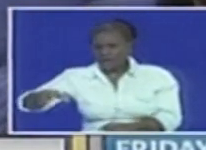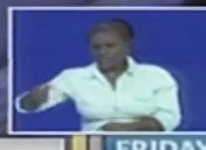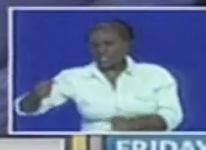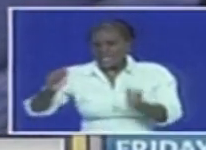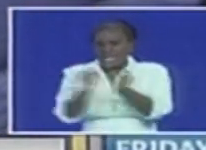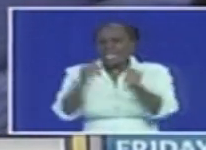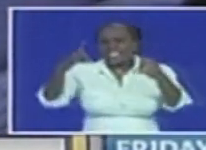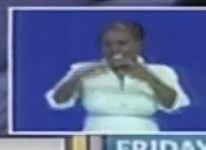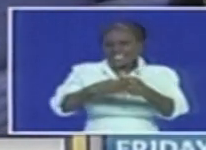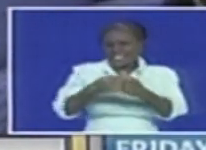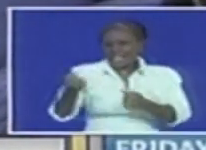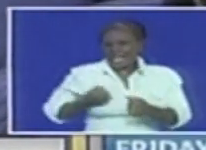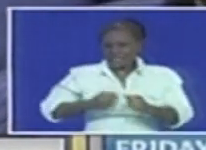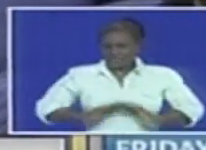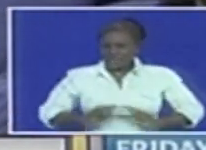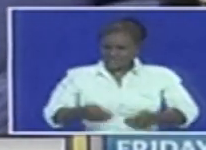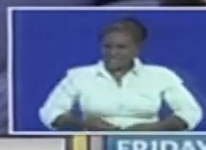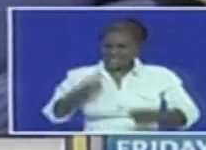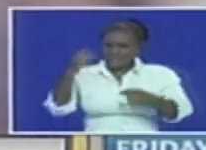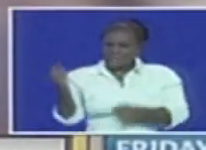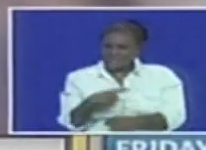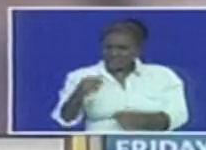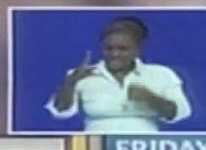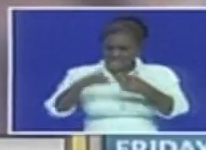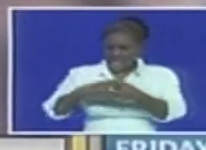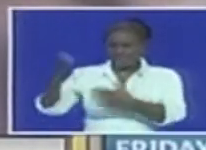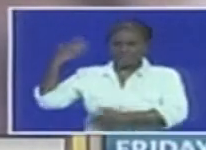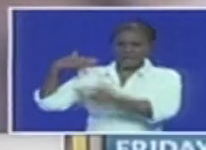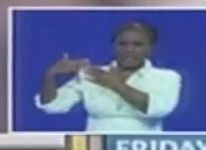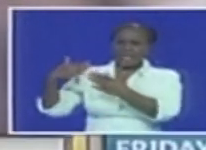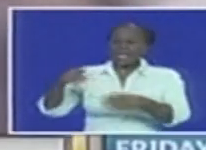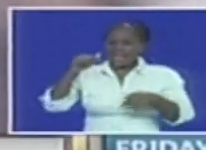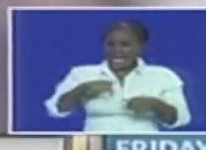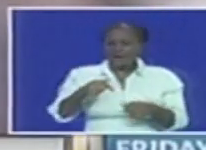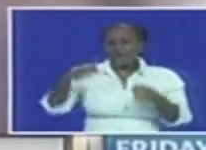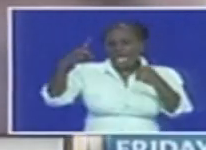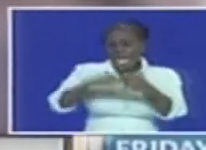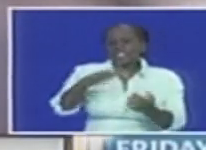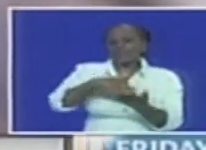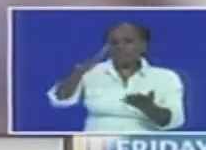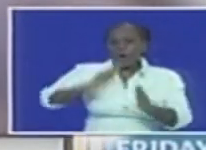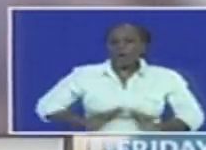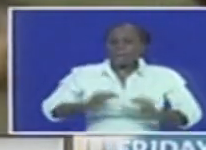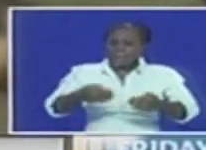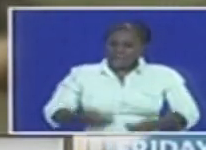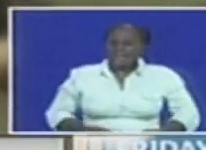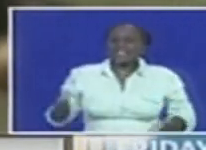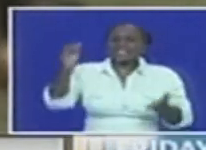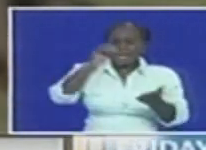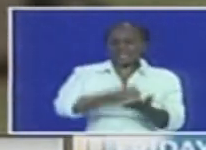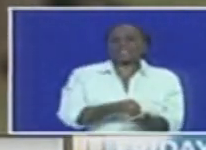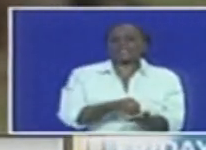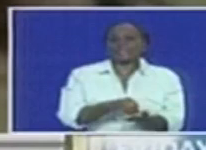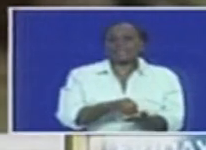pregnant approximately 9 months ago. Today, eight more minors aged between 12 and 15 are